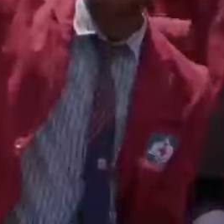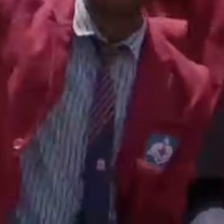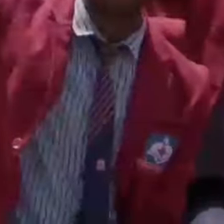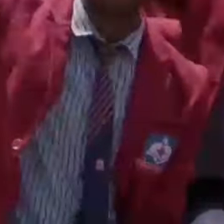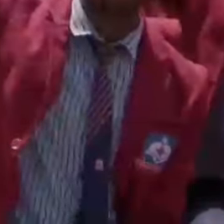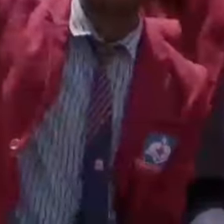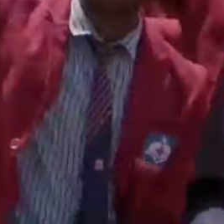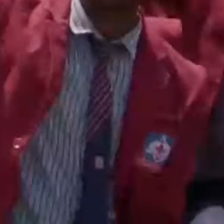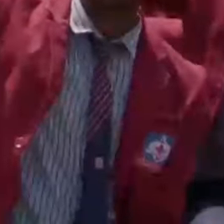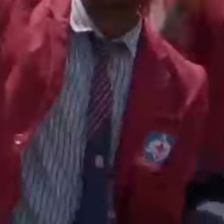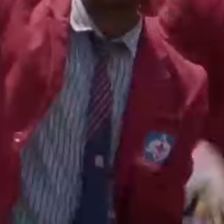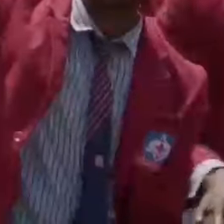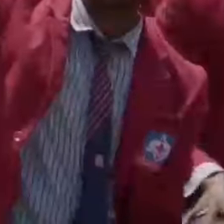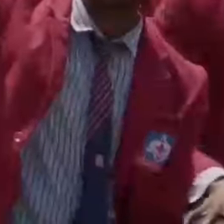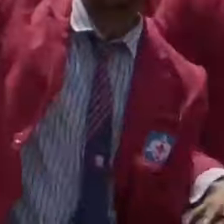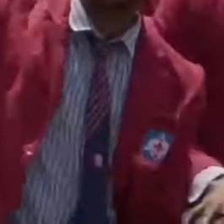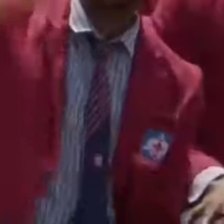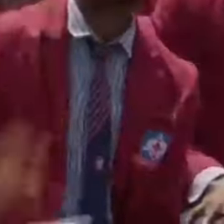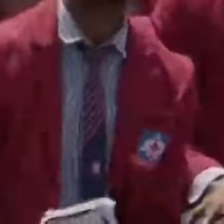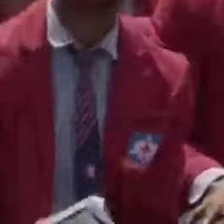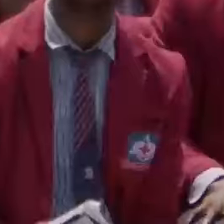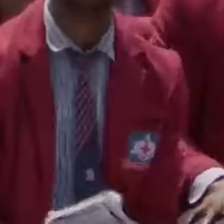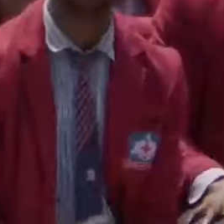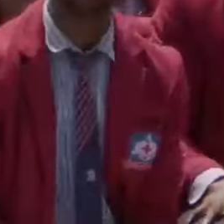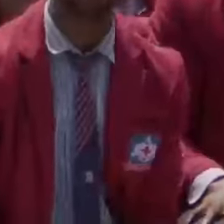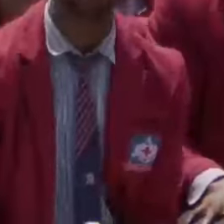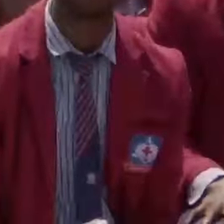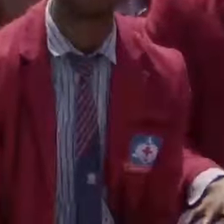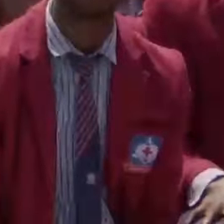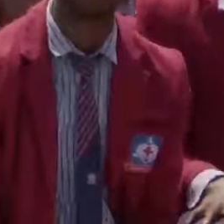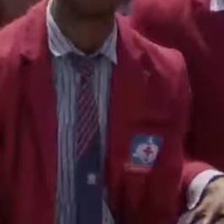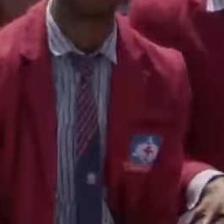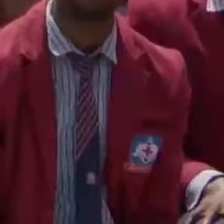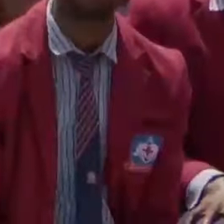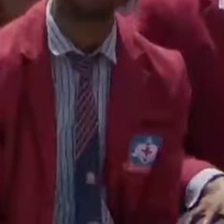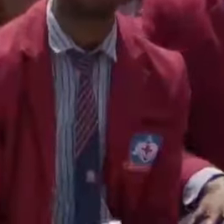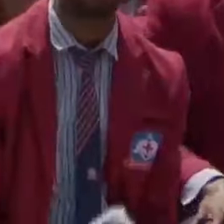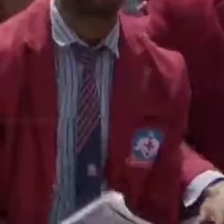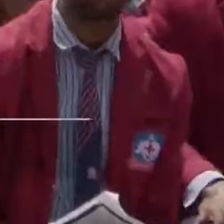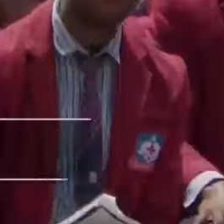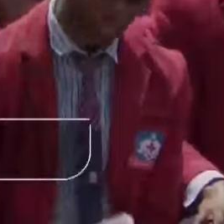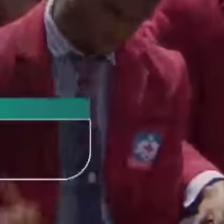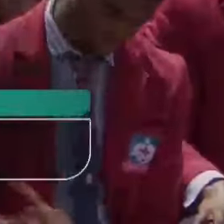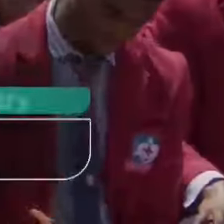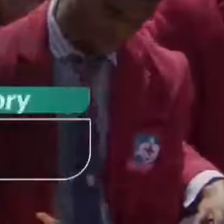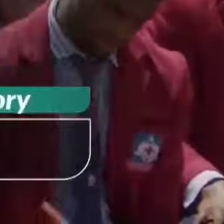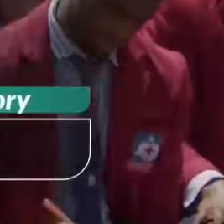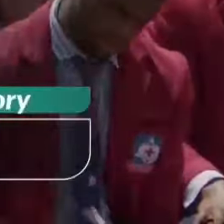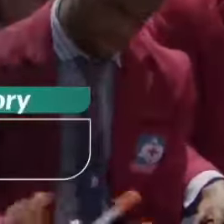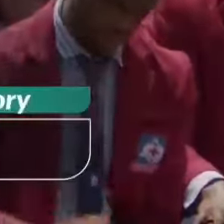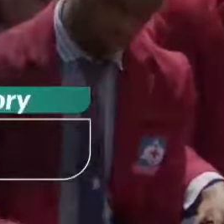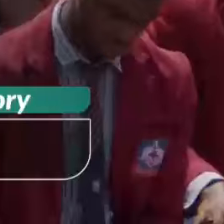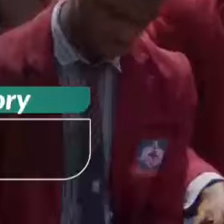he named you, are named by the master. I interceded for by the